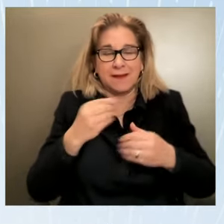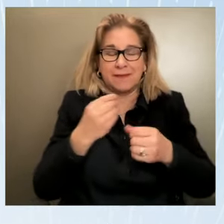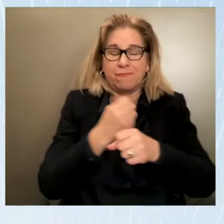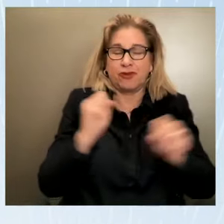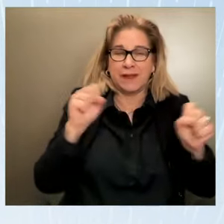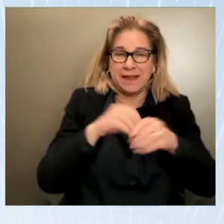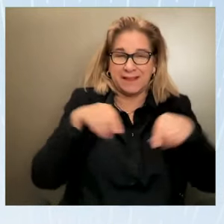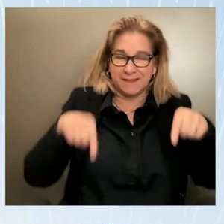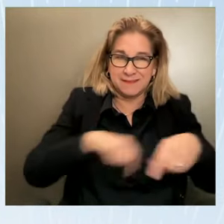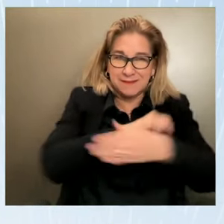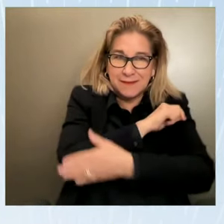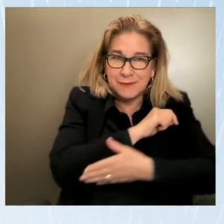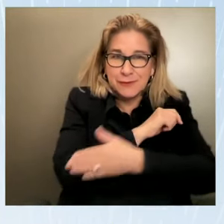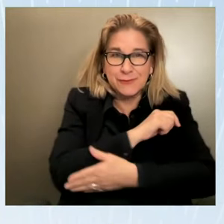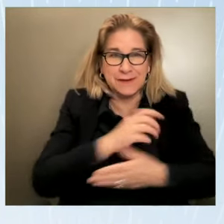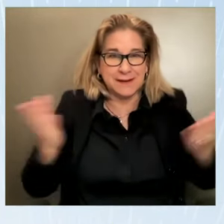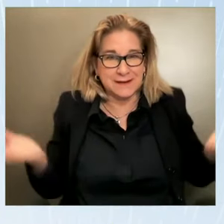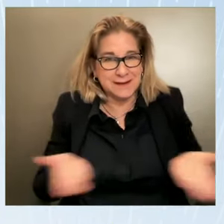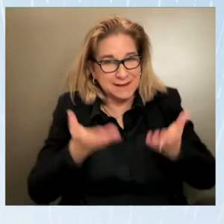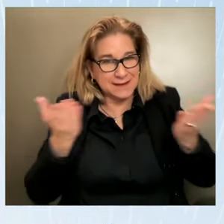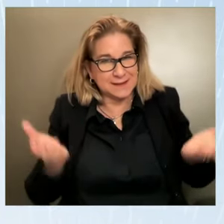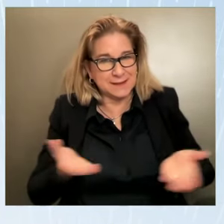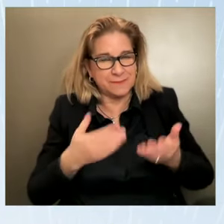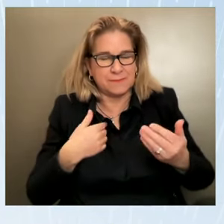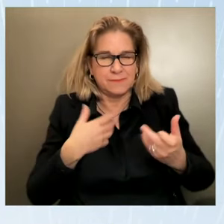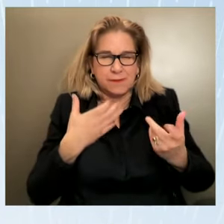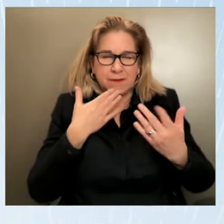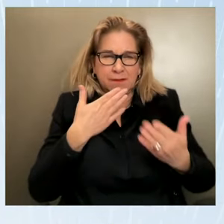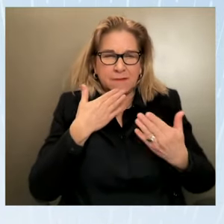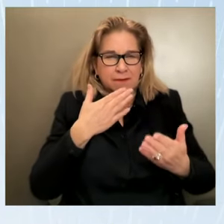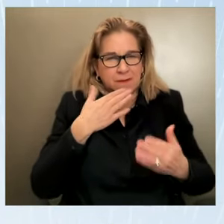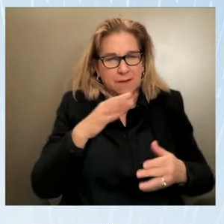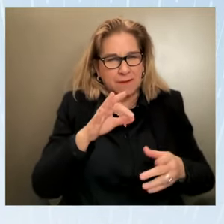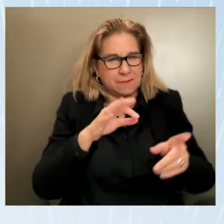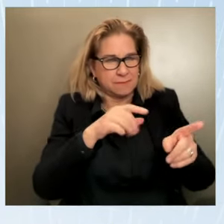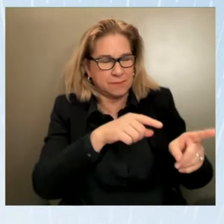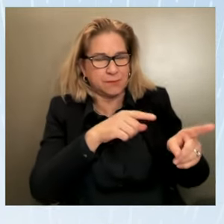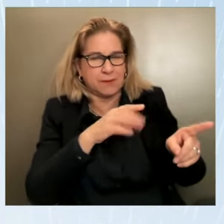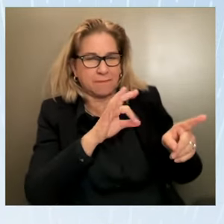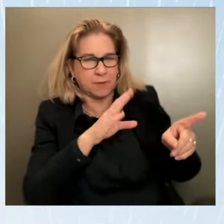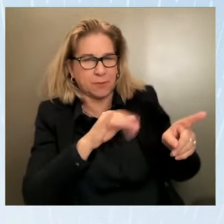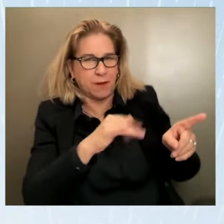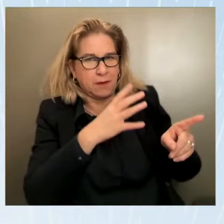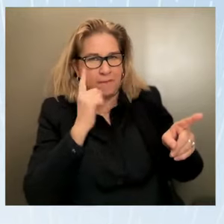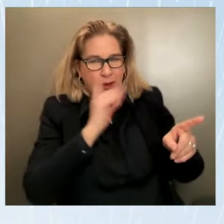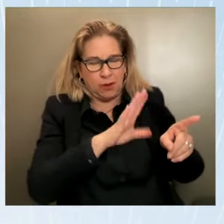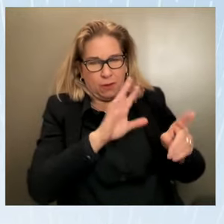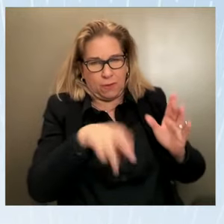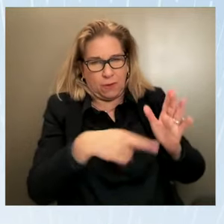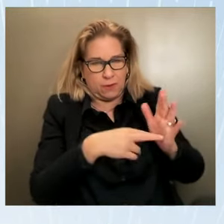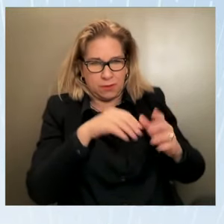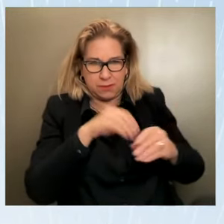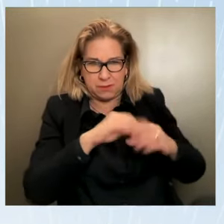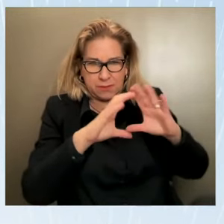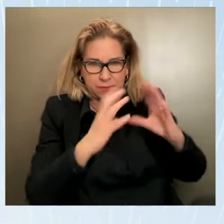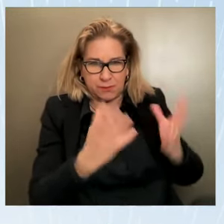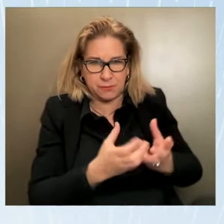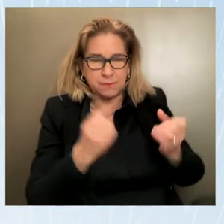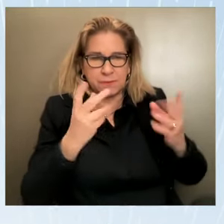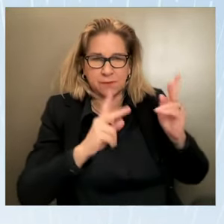incredible international role that the FBI plays, something that's not perhaps as known. And the other piece I think that's so important is